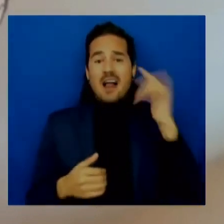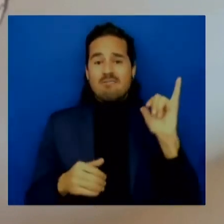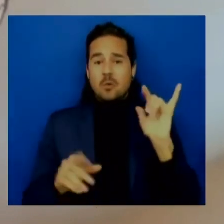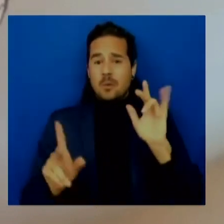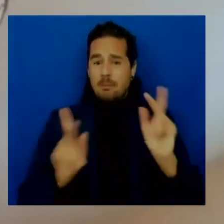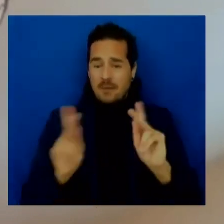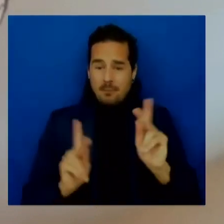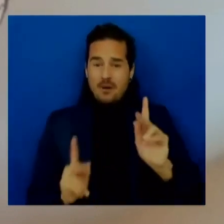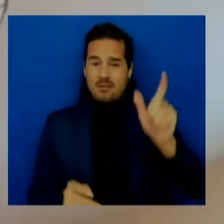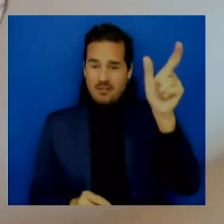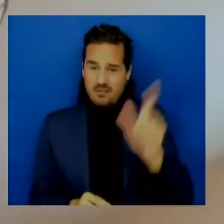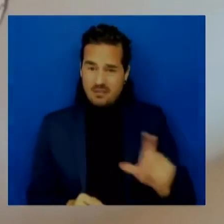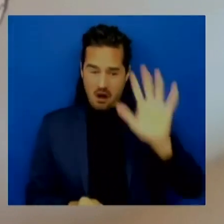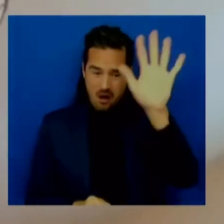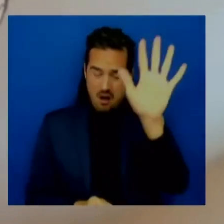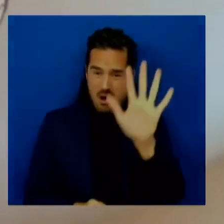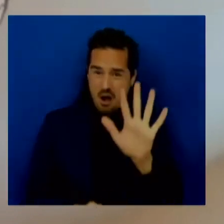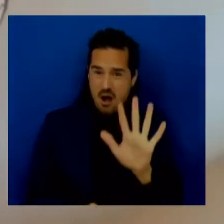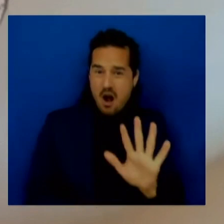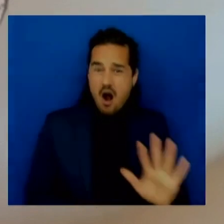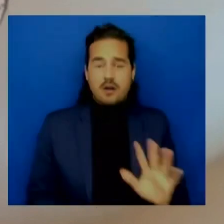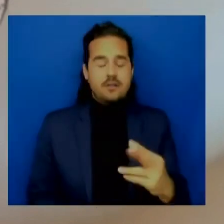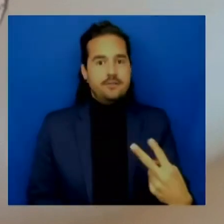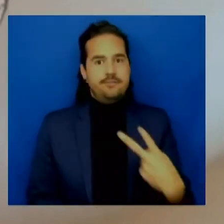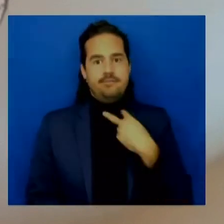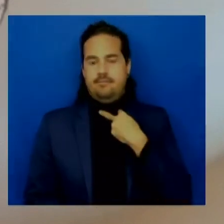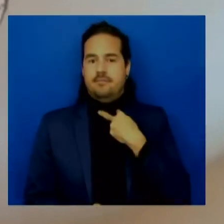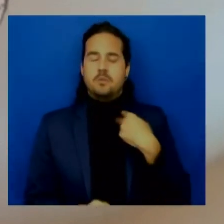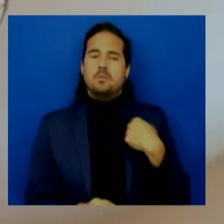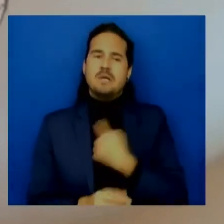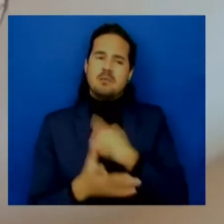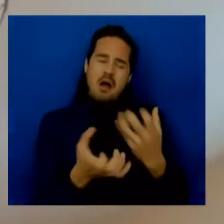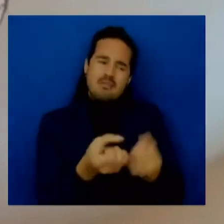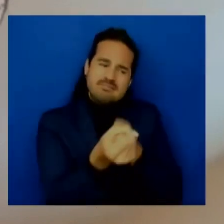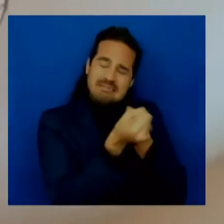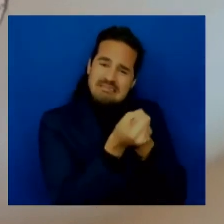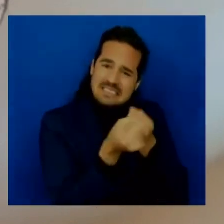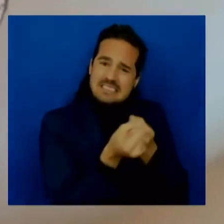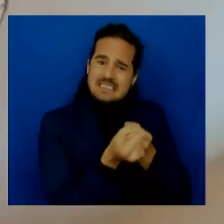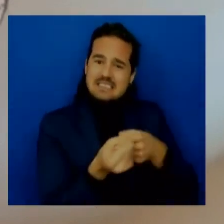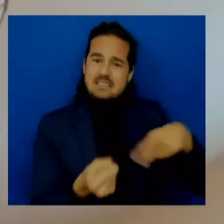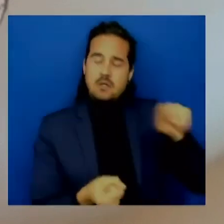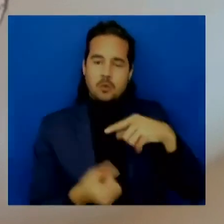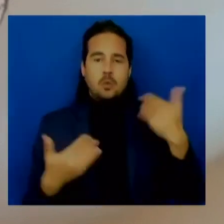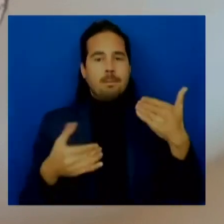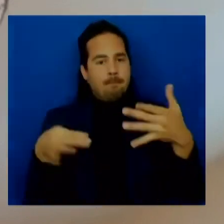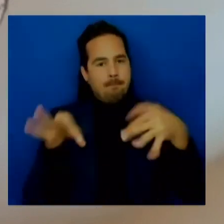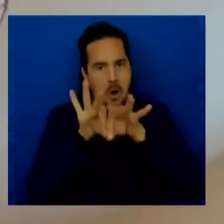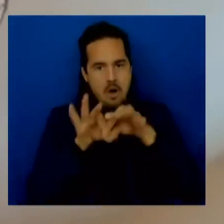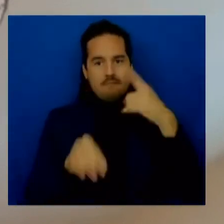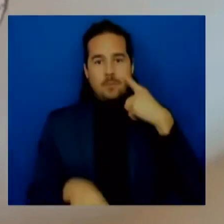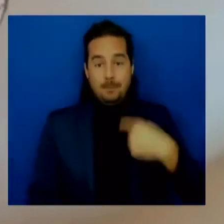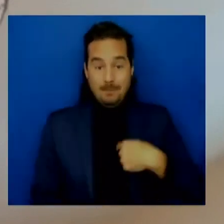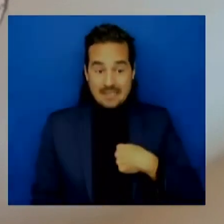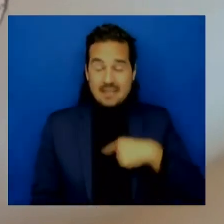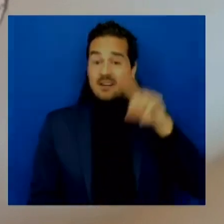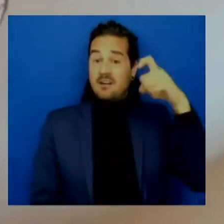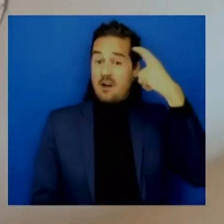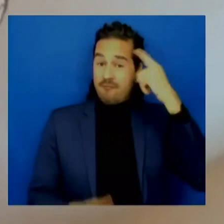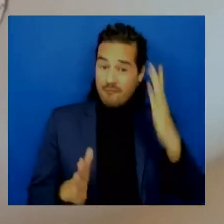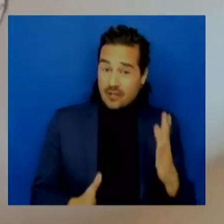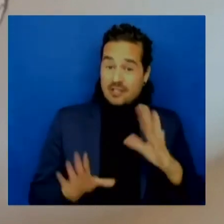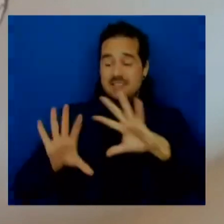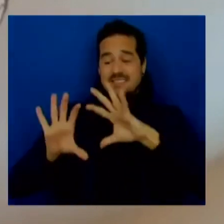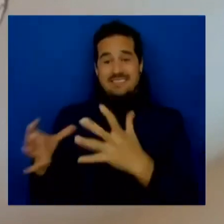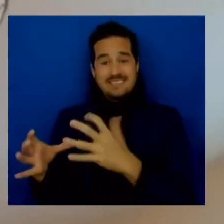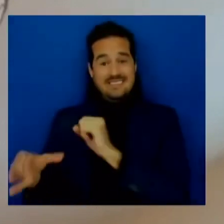governor. I want to acknowledge my Senate colleagues who were instrumental in reaching today's agreement. Majority Leader Hertzberg, who's with us